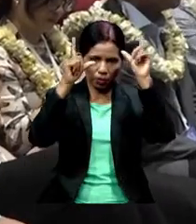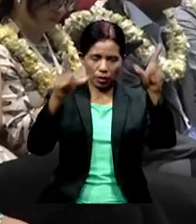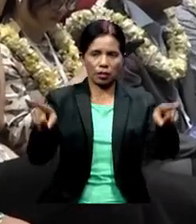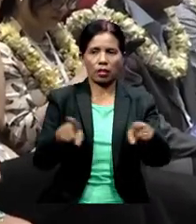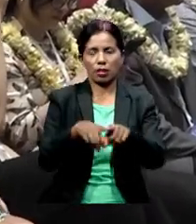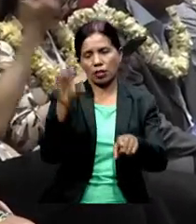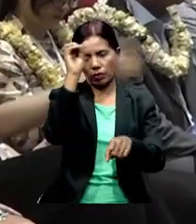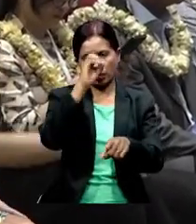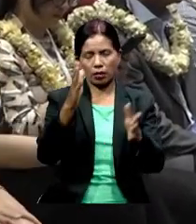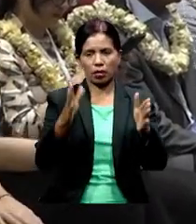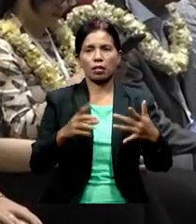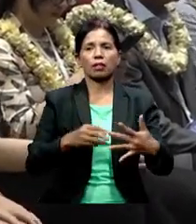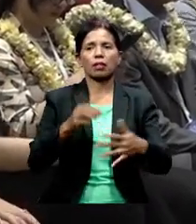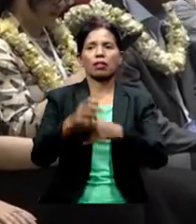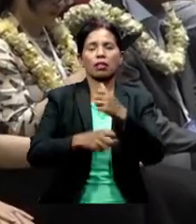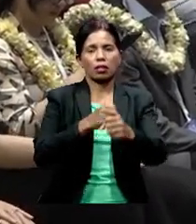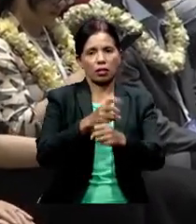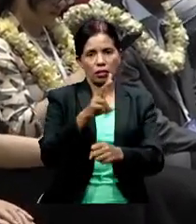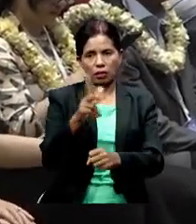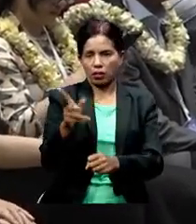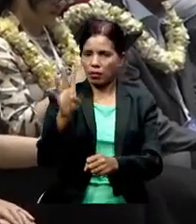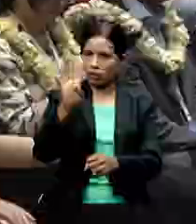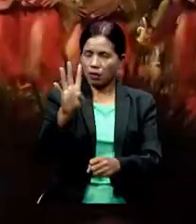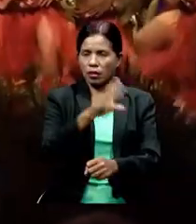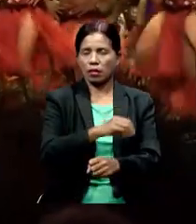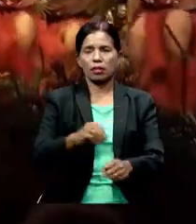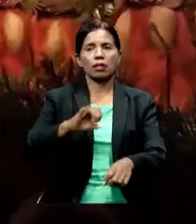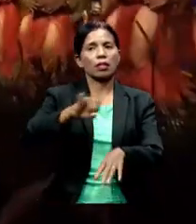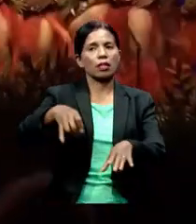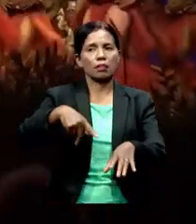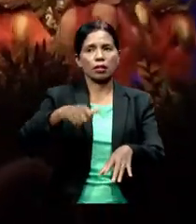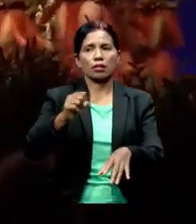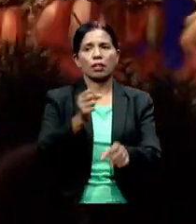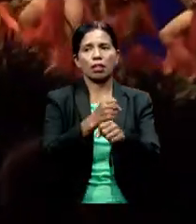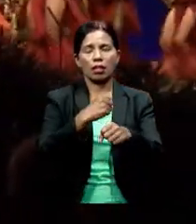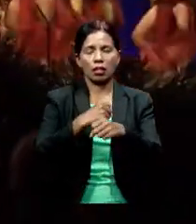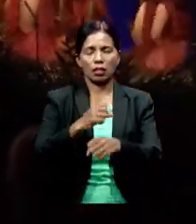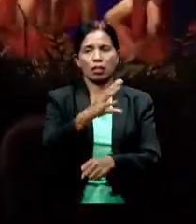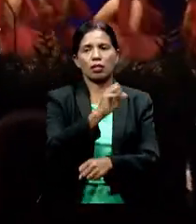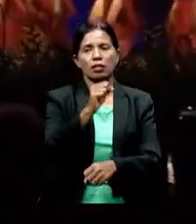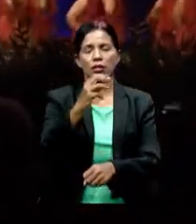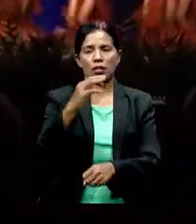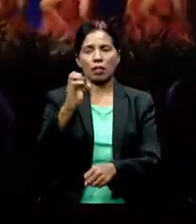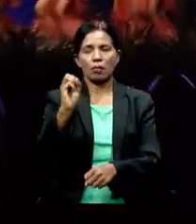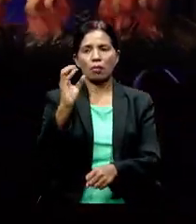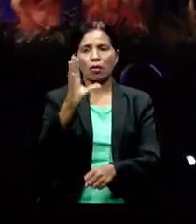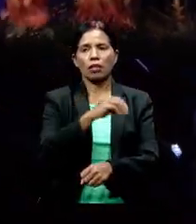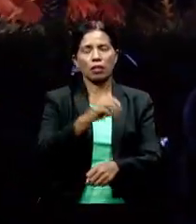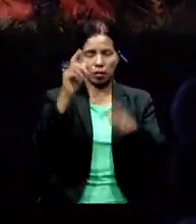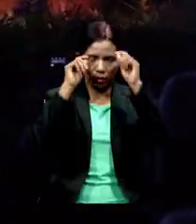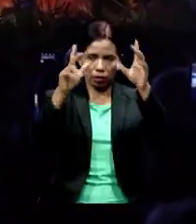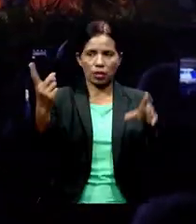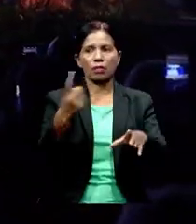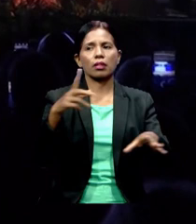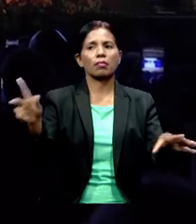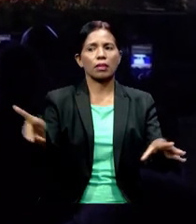nessa observador especial e atinam Rio Ruahat, bem gira Fórum Ilha Pacífica Halau e a Samoa Ocidental, no Timor-Leste sempre participe